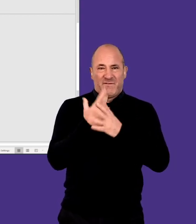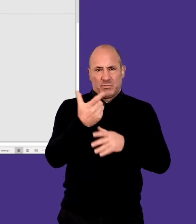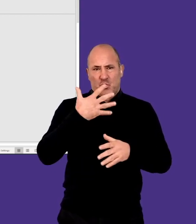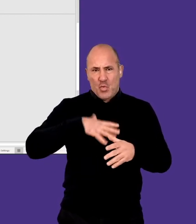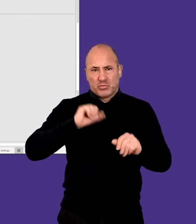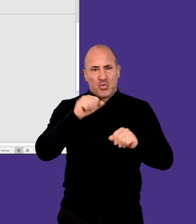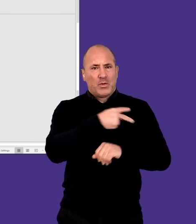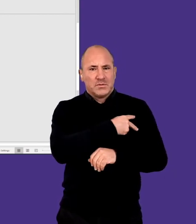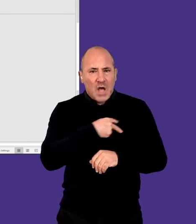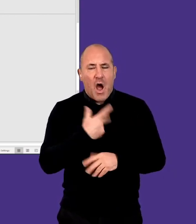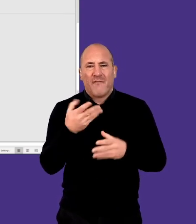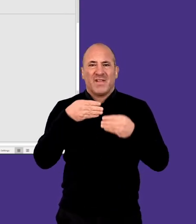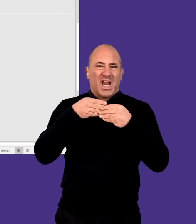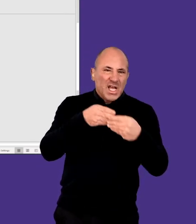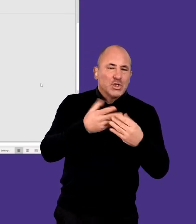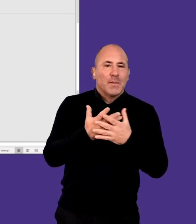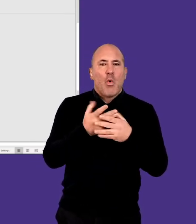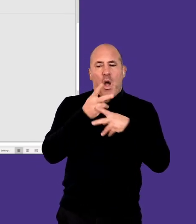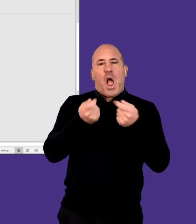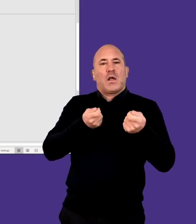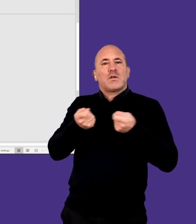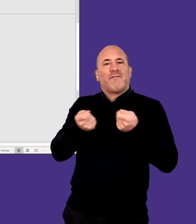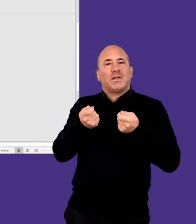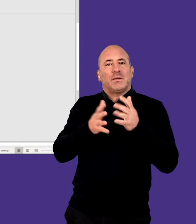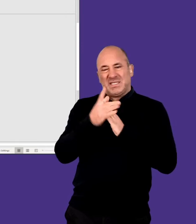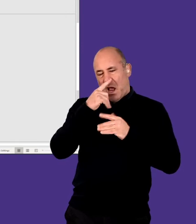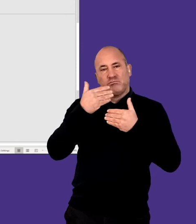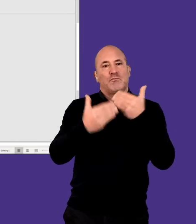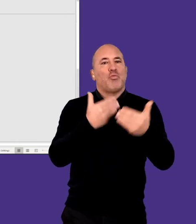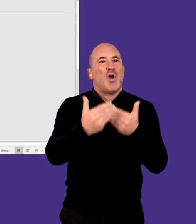undertake with your workforce, leadership and governance to help you progress.